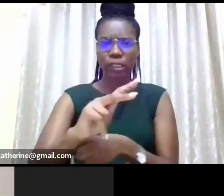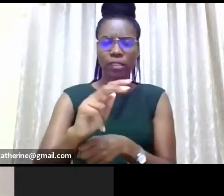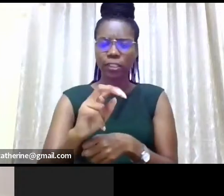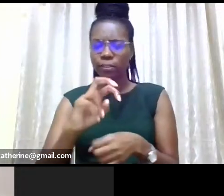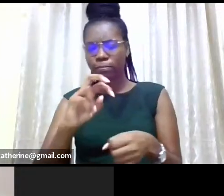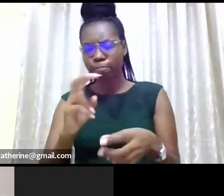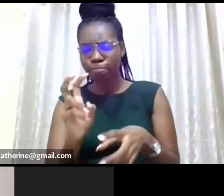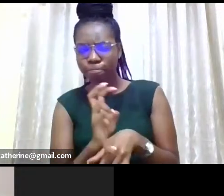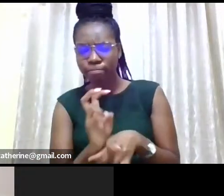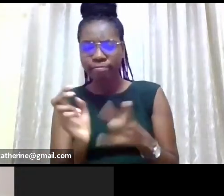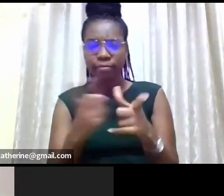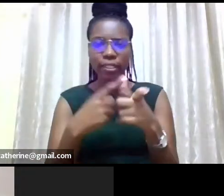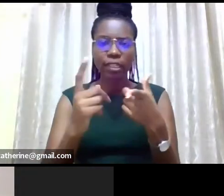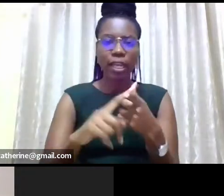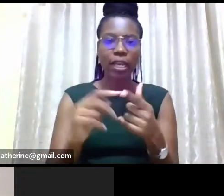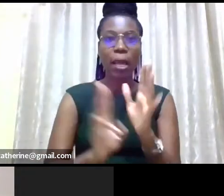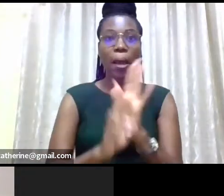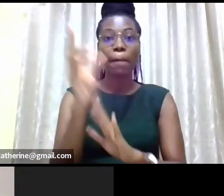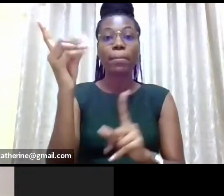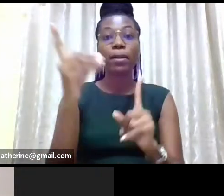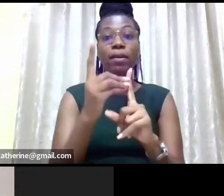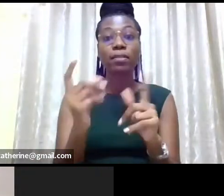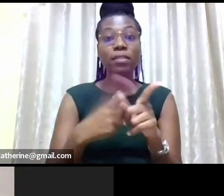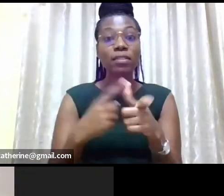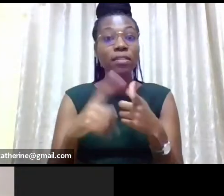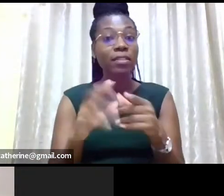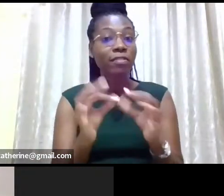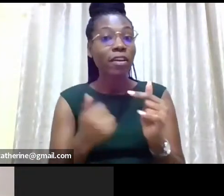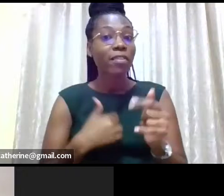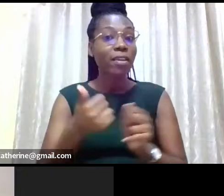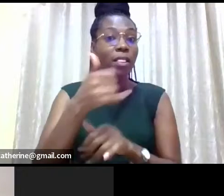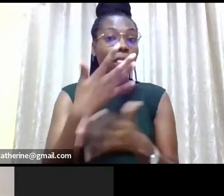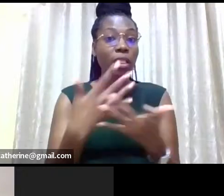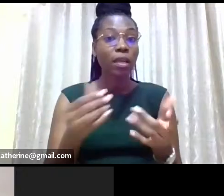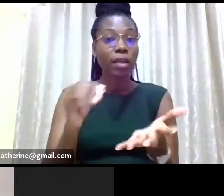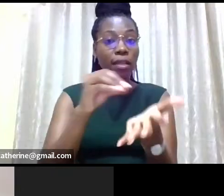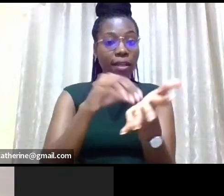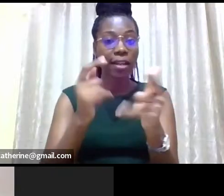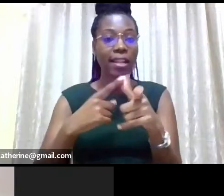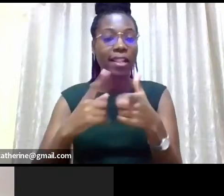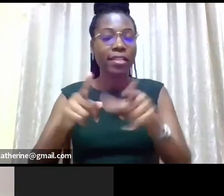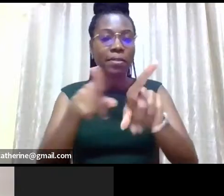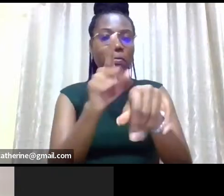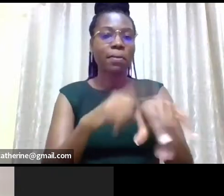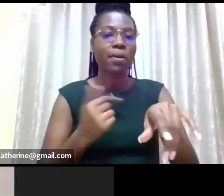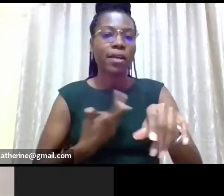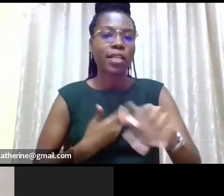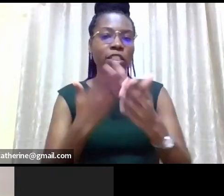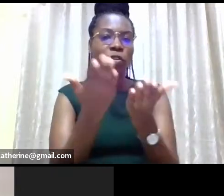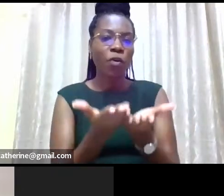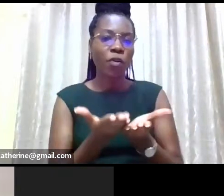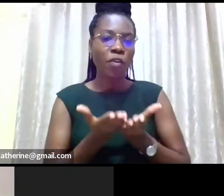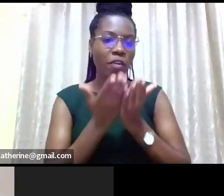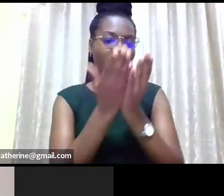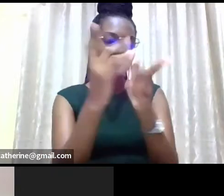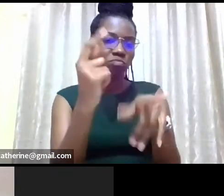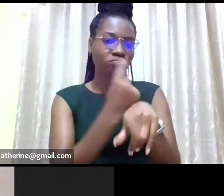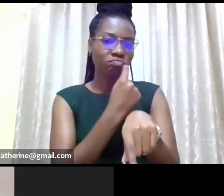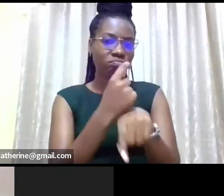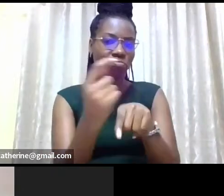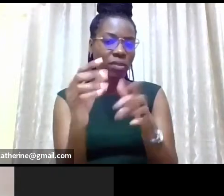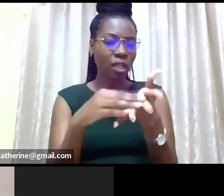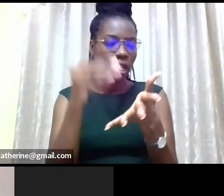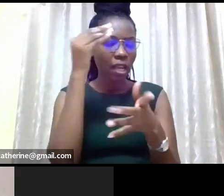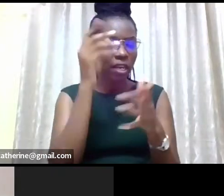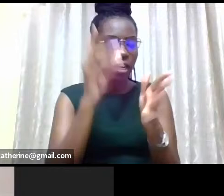also developing new policies if you don't have any. And then we also offer training, learning and